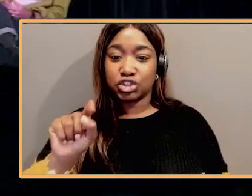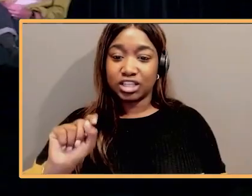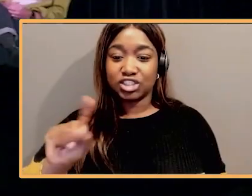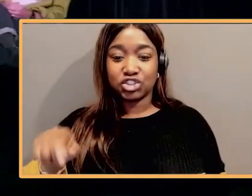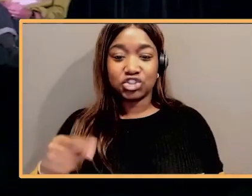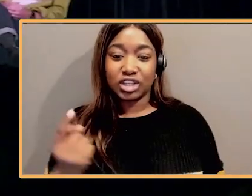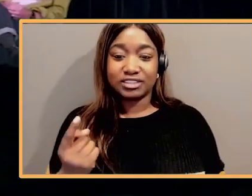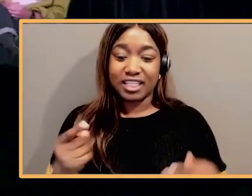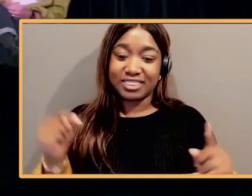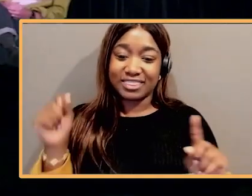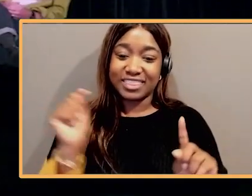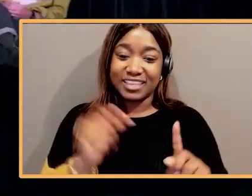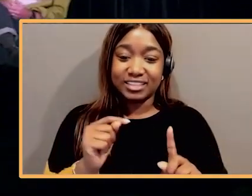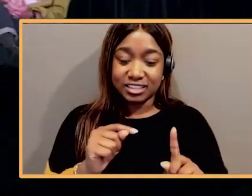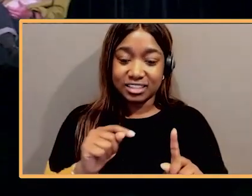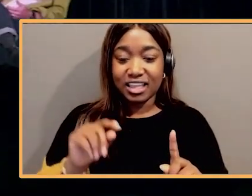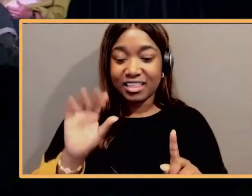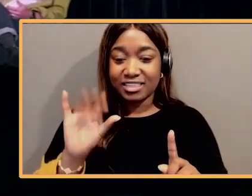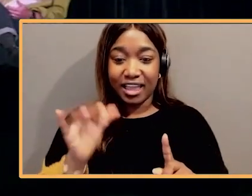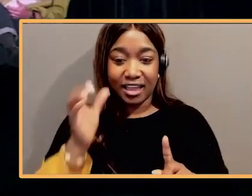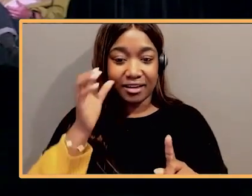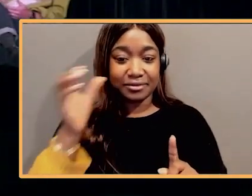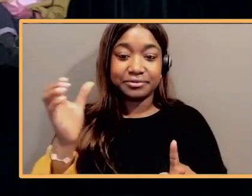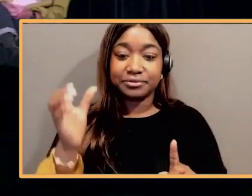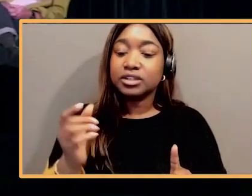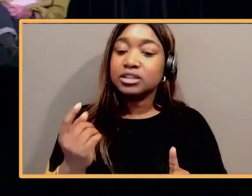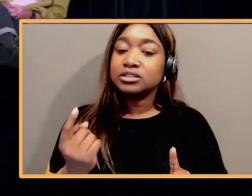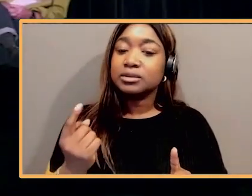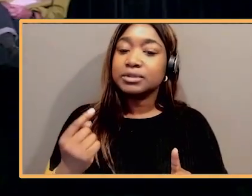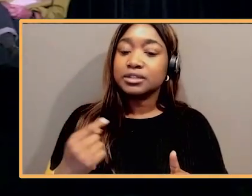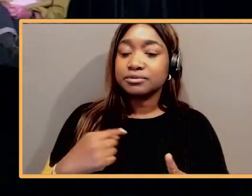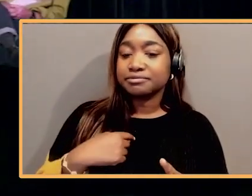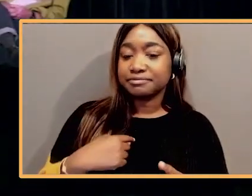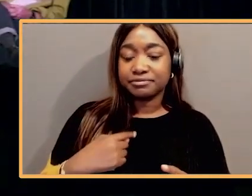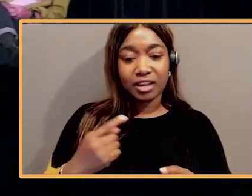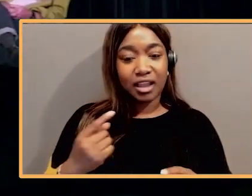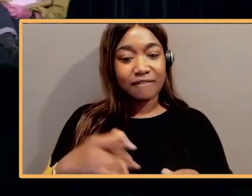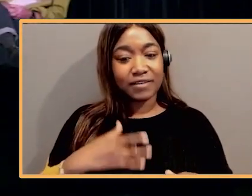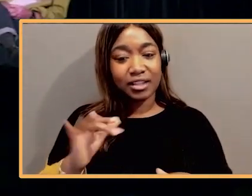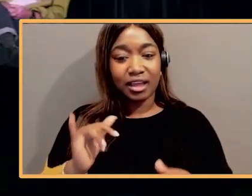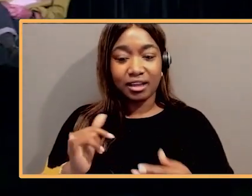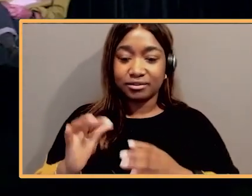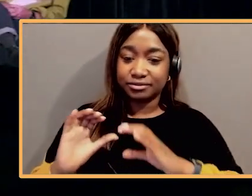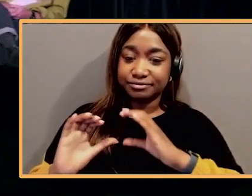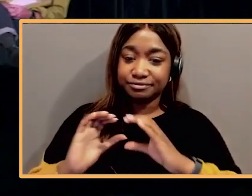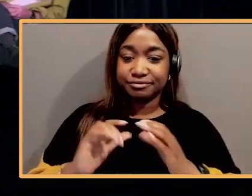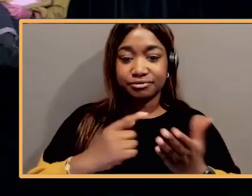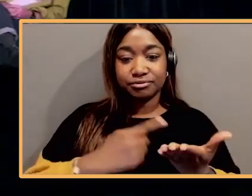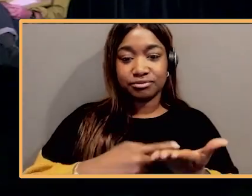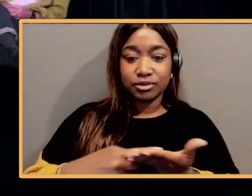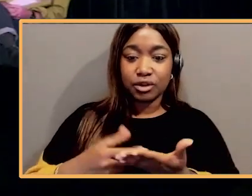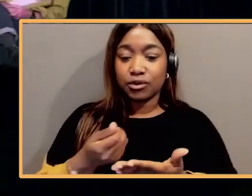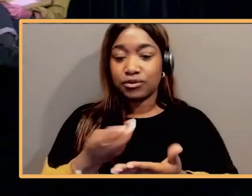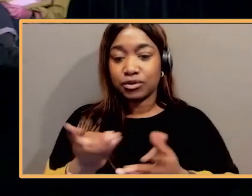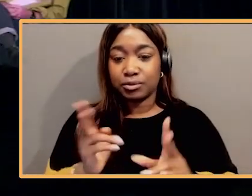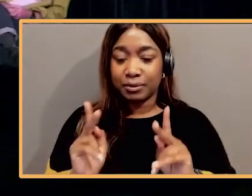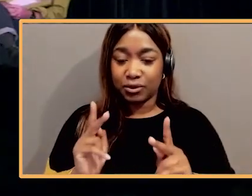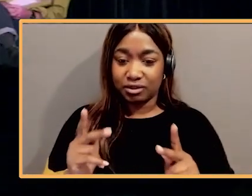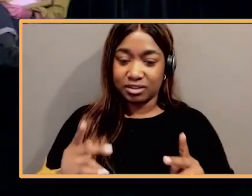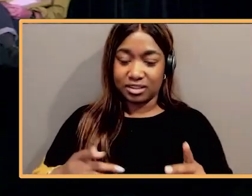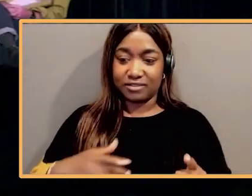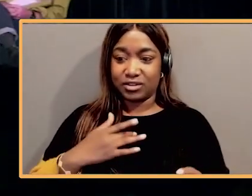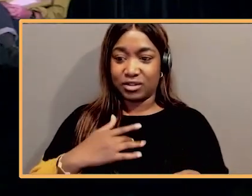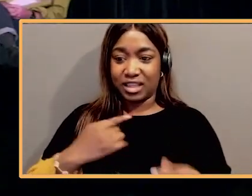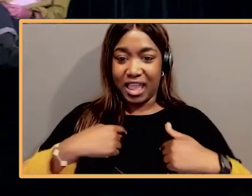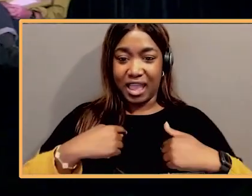that to me, there's something there that this has actually been a conversation I've had with quite a few folks lately around enoughness.